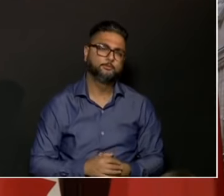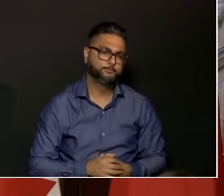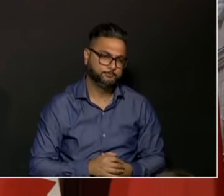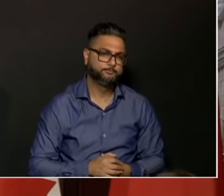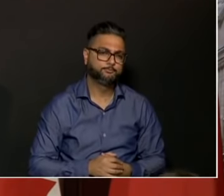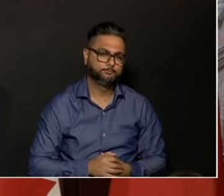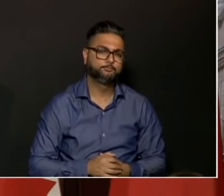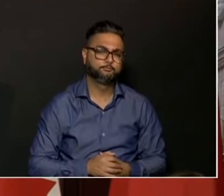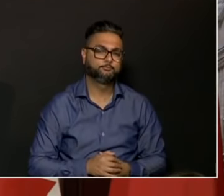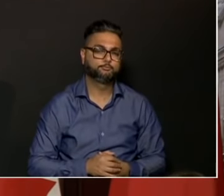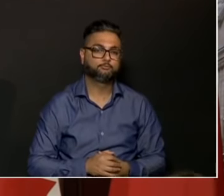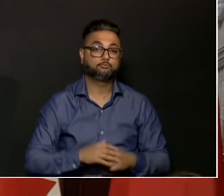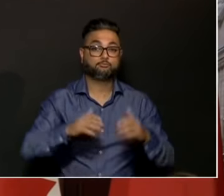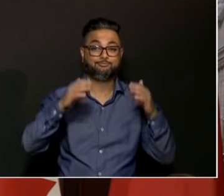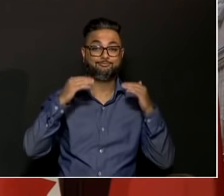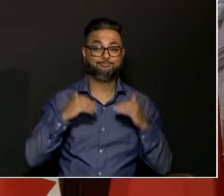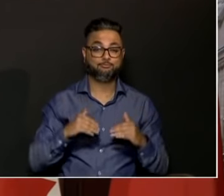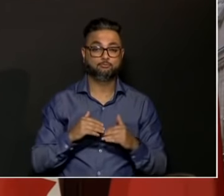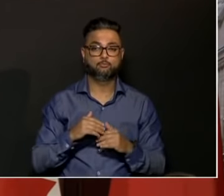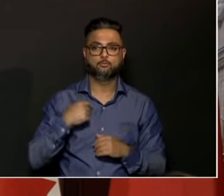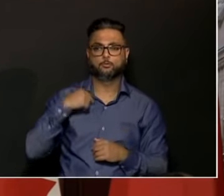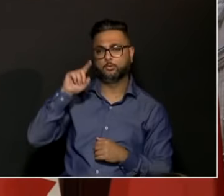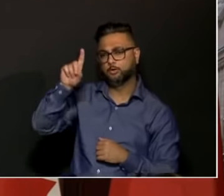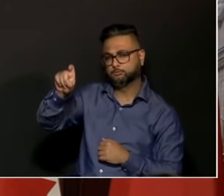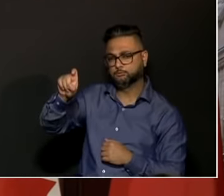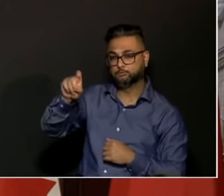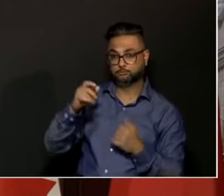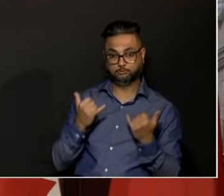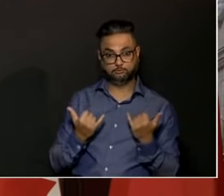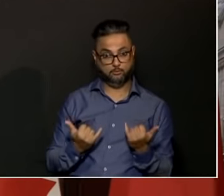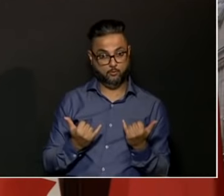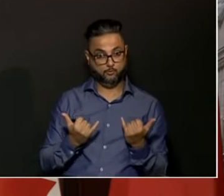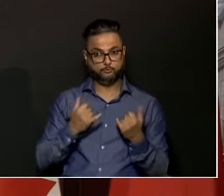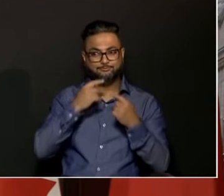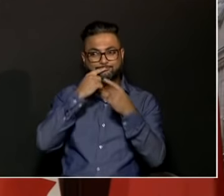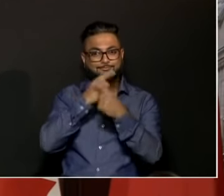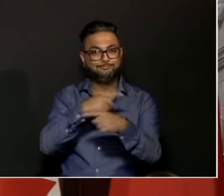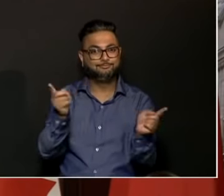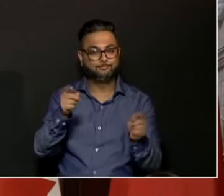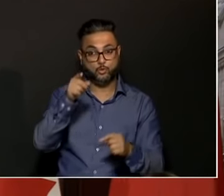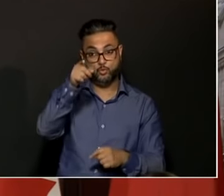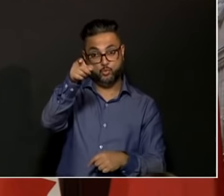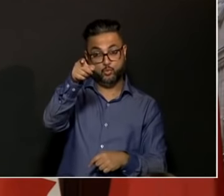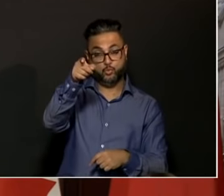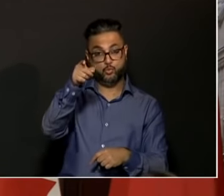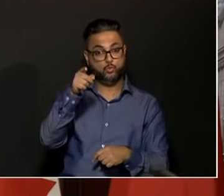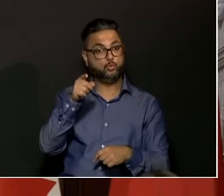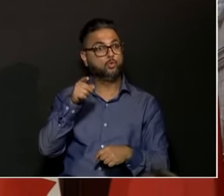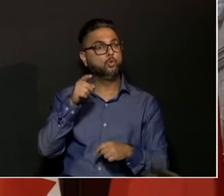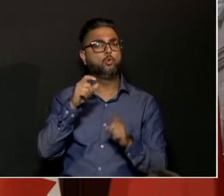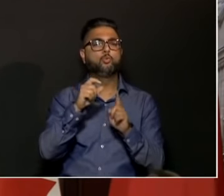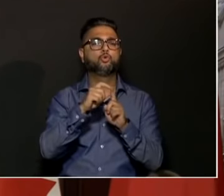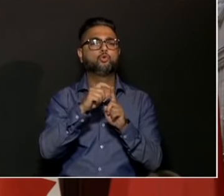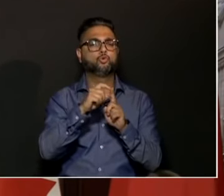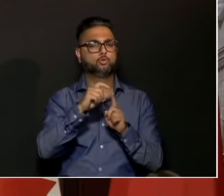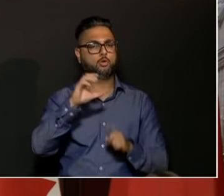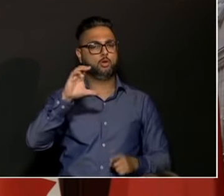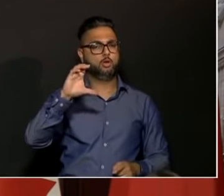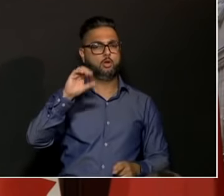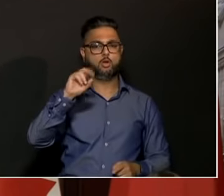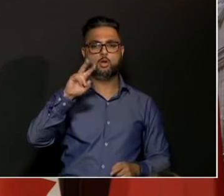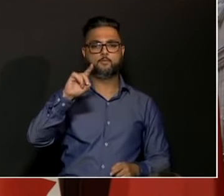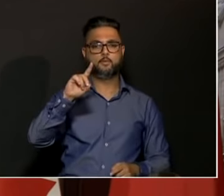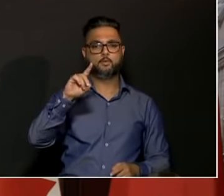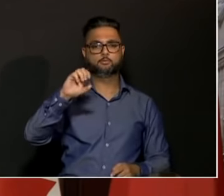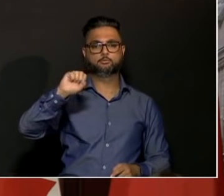Just back to the issue of the announcement today, with you've used the phrase COVID speed a couple of times. The strip club issue, for